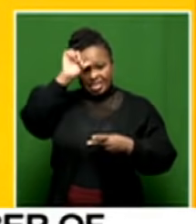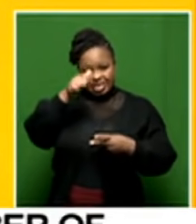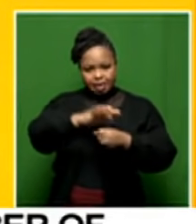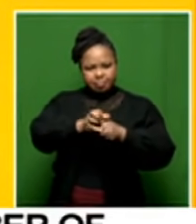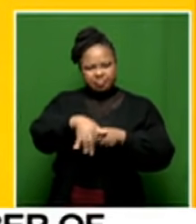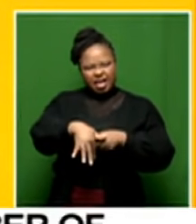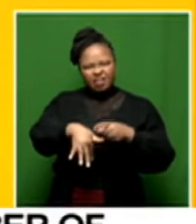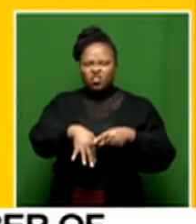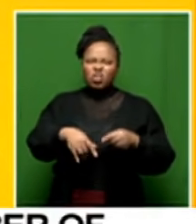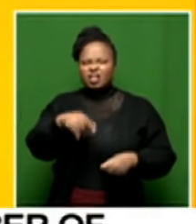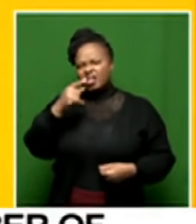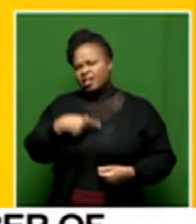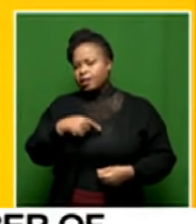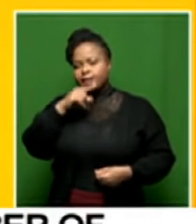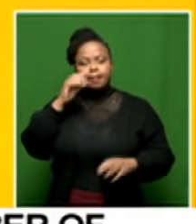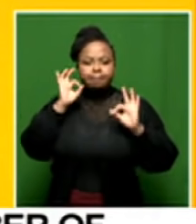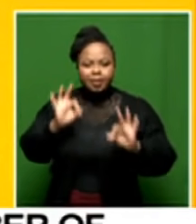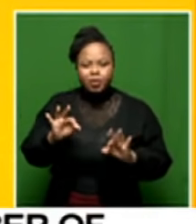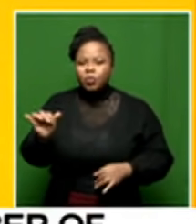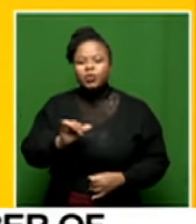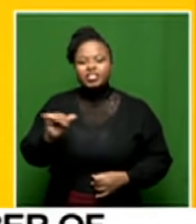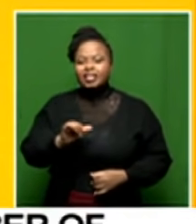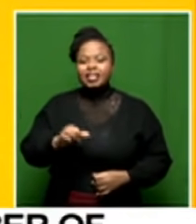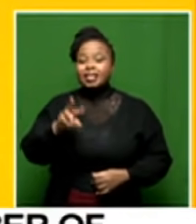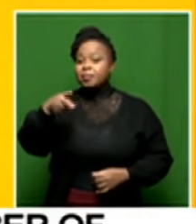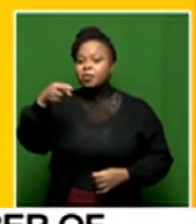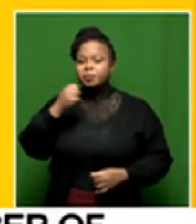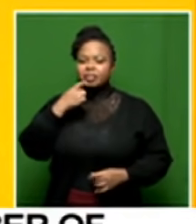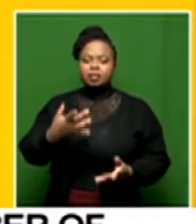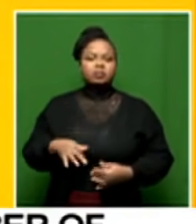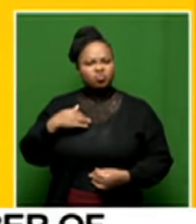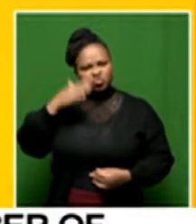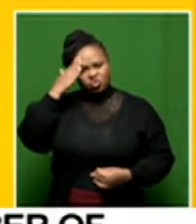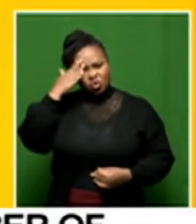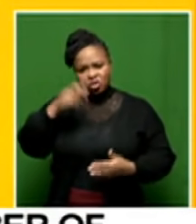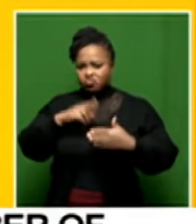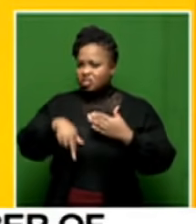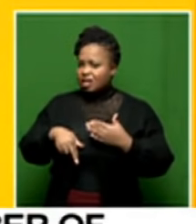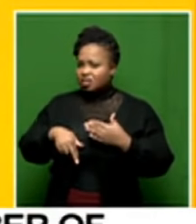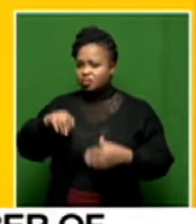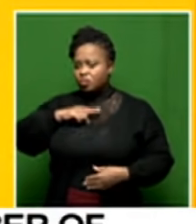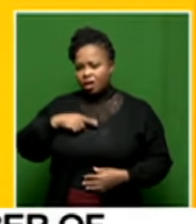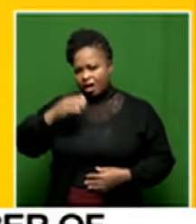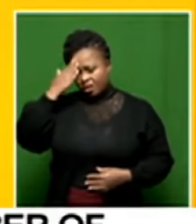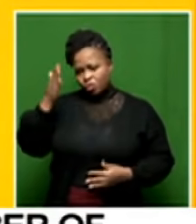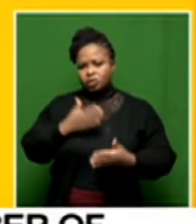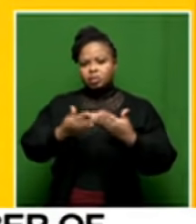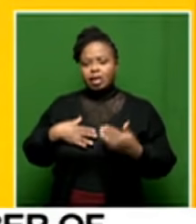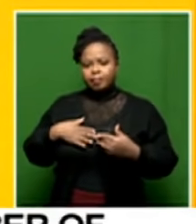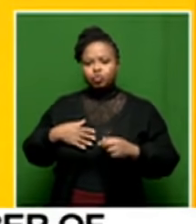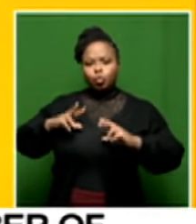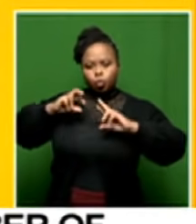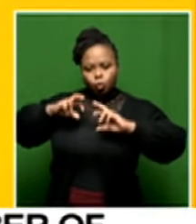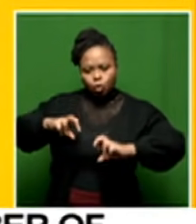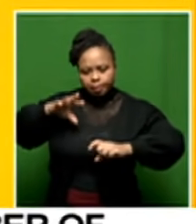proper scientific names that the World Health Organization has said, and do we have results? Because I do know those took a little bit of time to get to